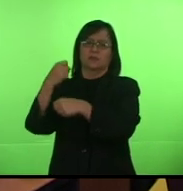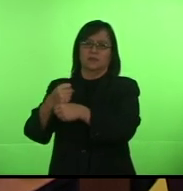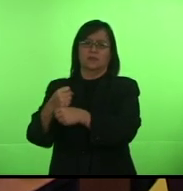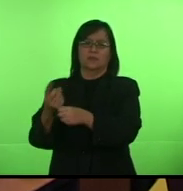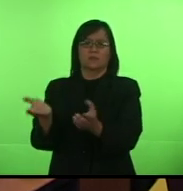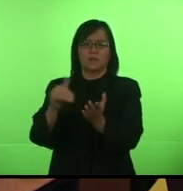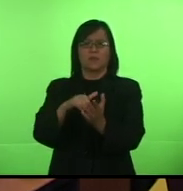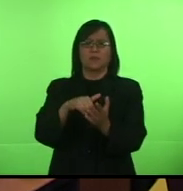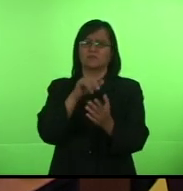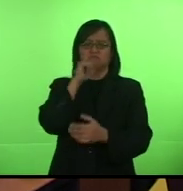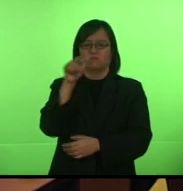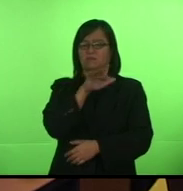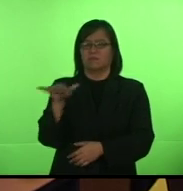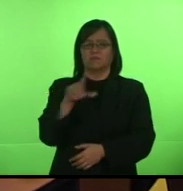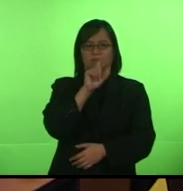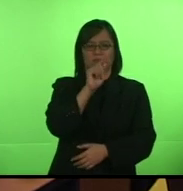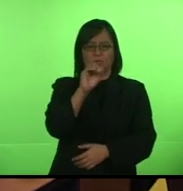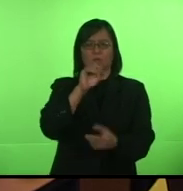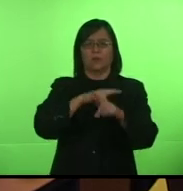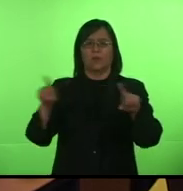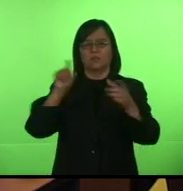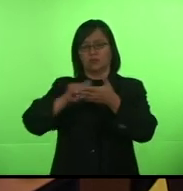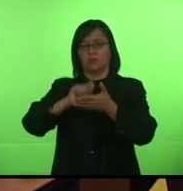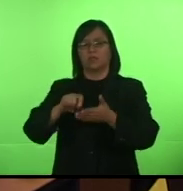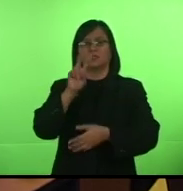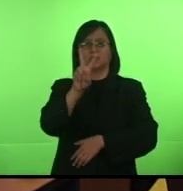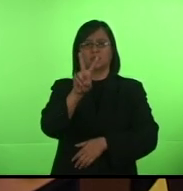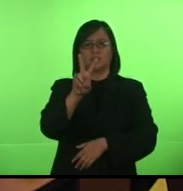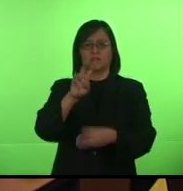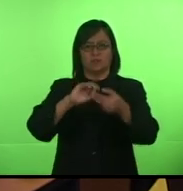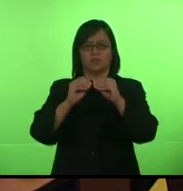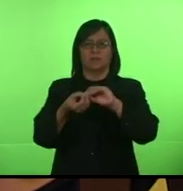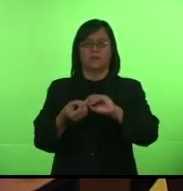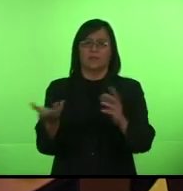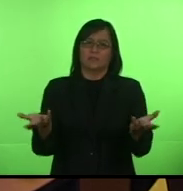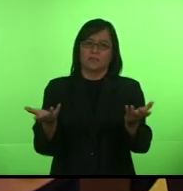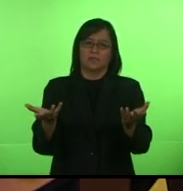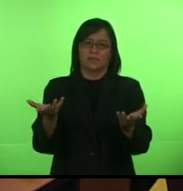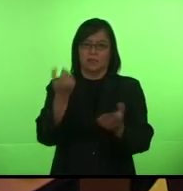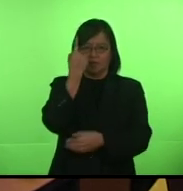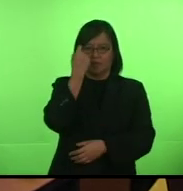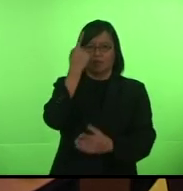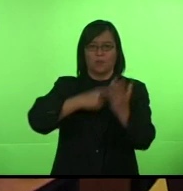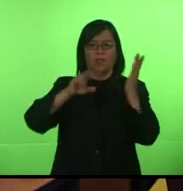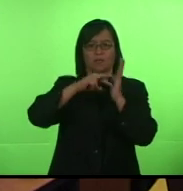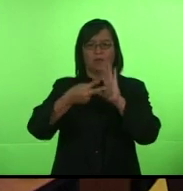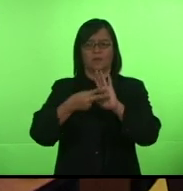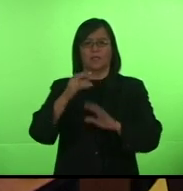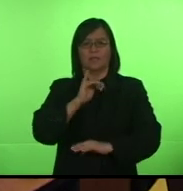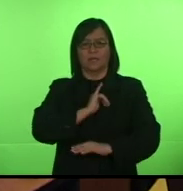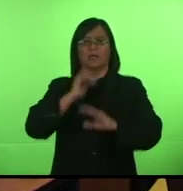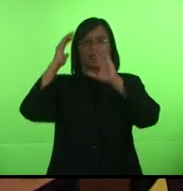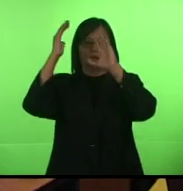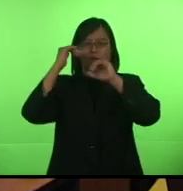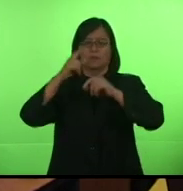want to spell the word to, T-O-2. Yeah, do you get what I mean? All right, I